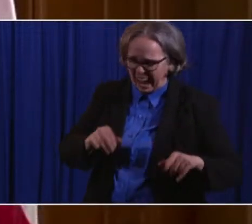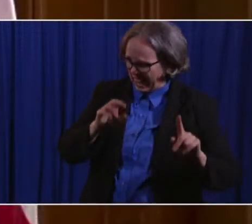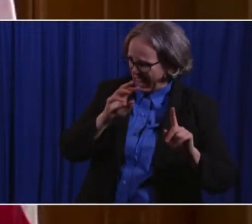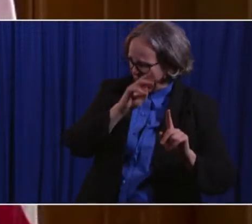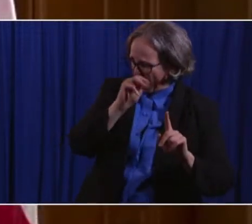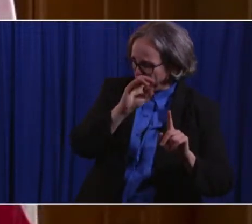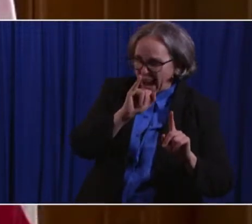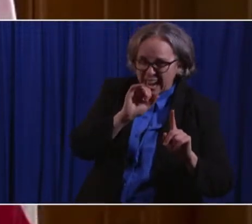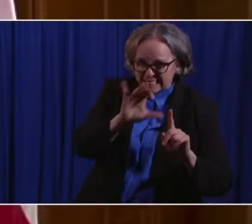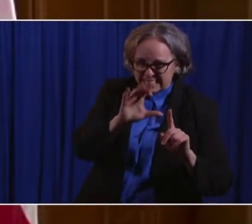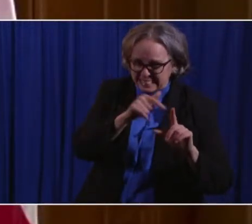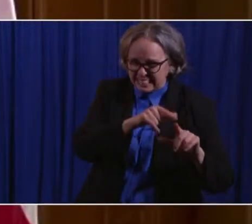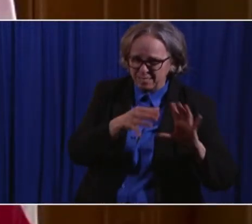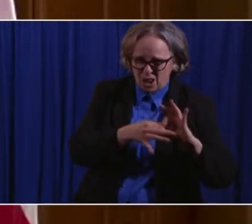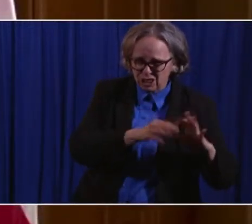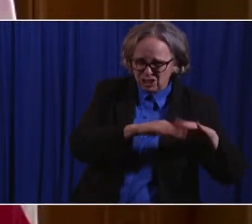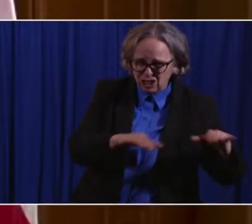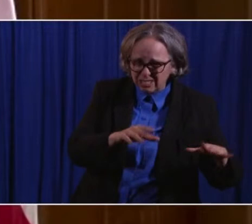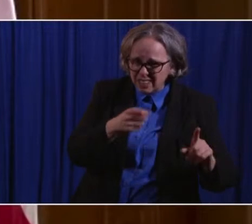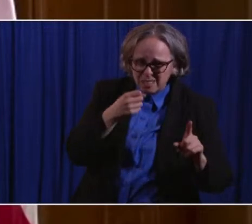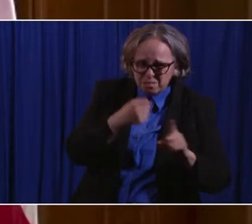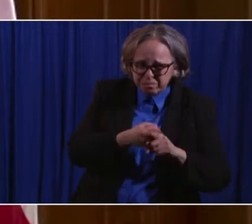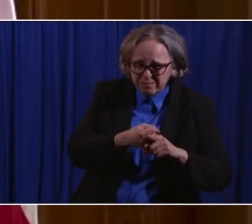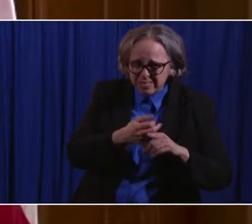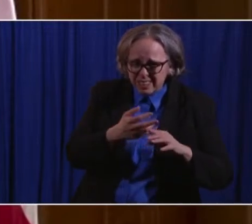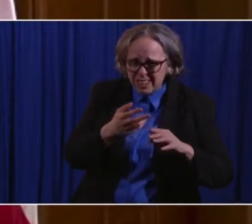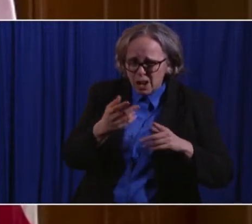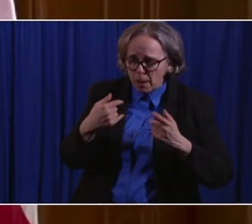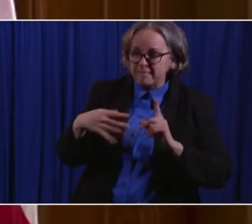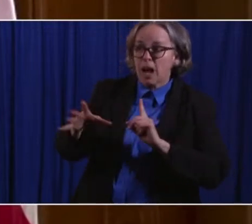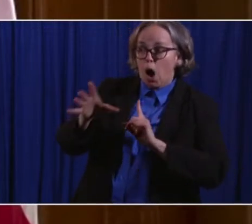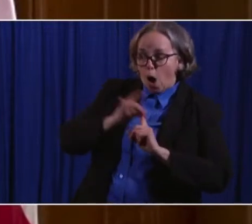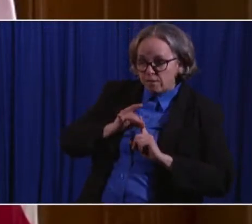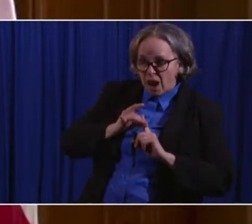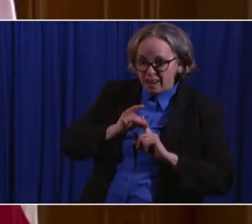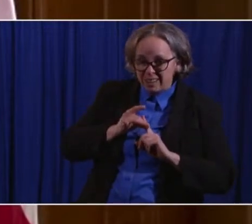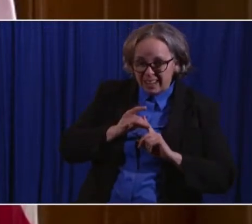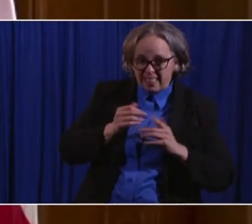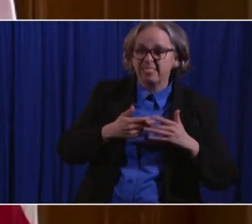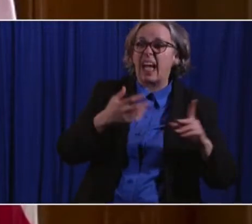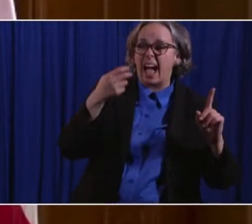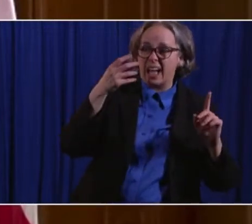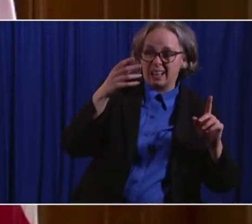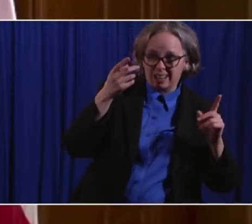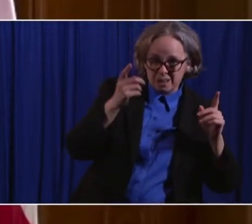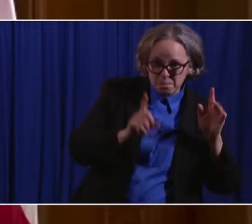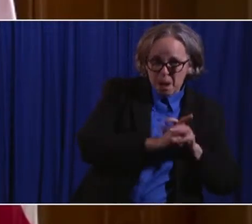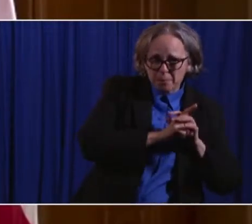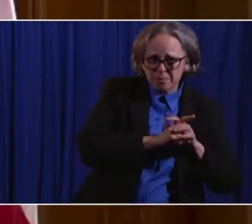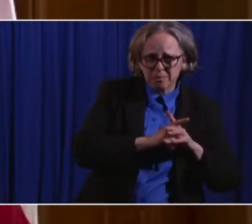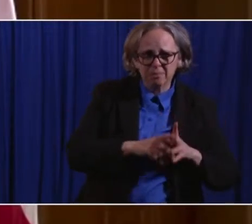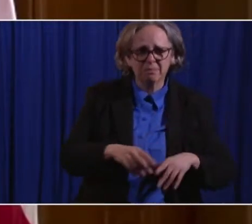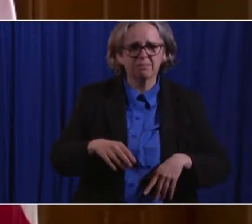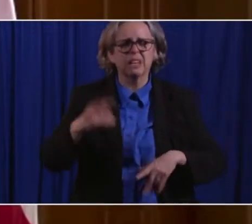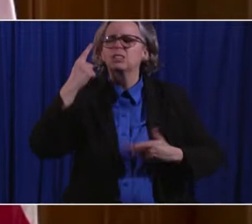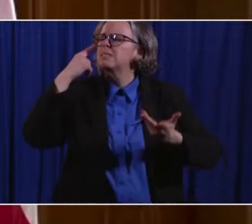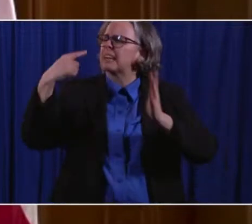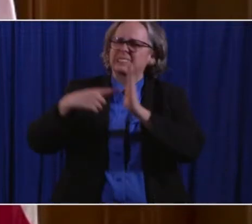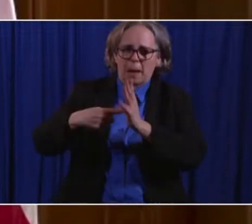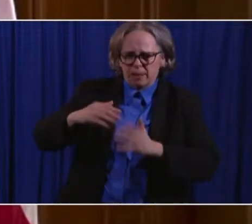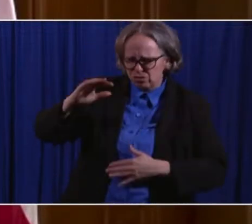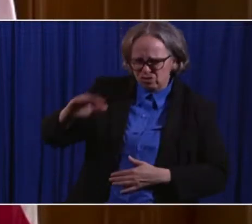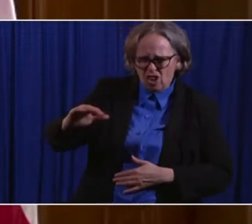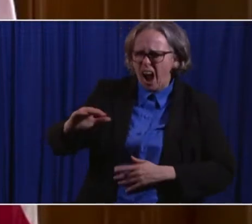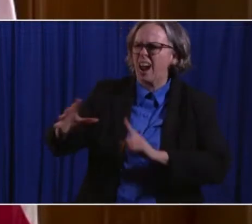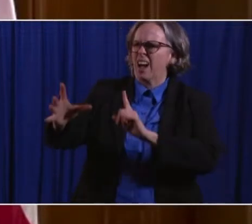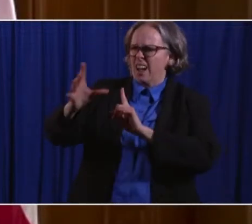later? Someone, let's say I have a child that comes down with this and diagnosed with COVID. When